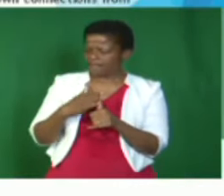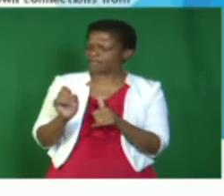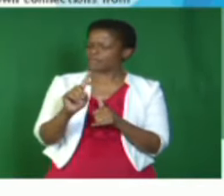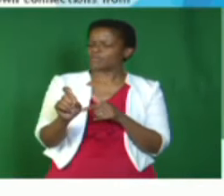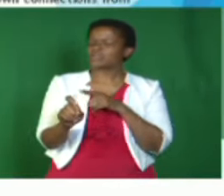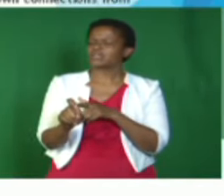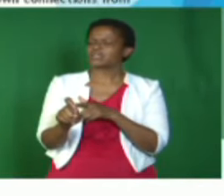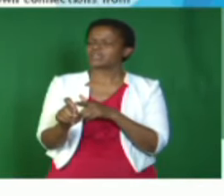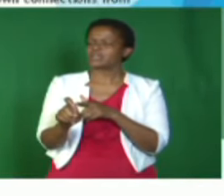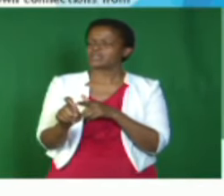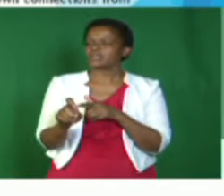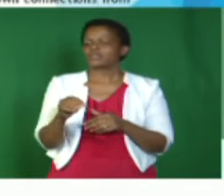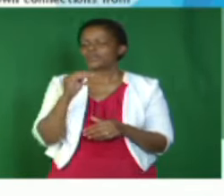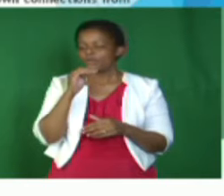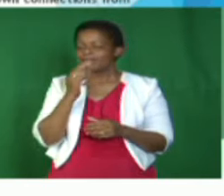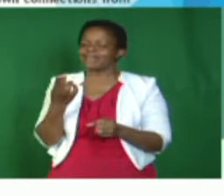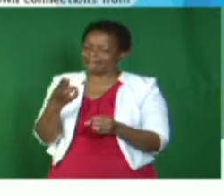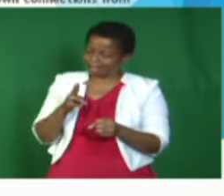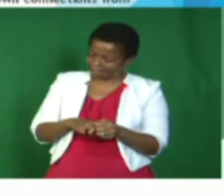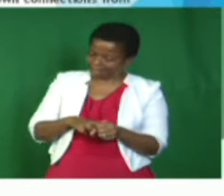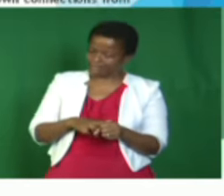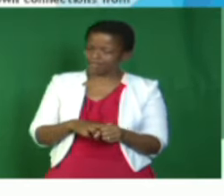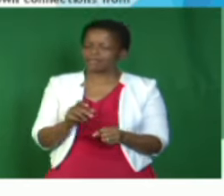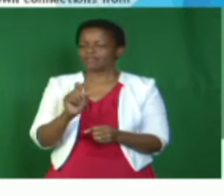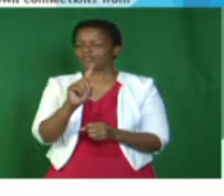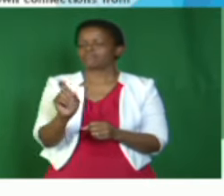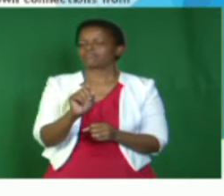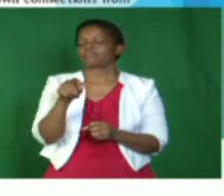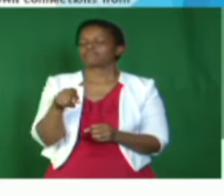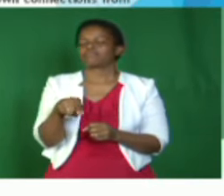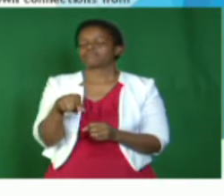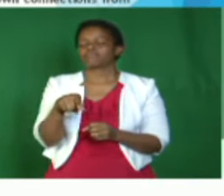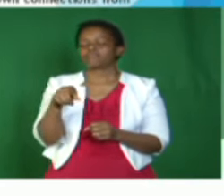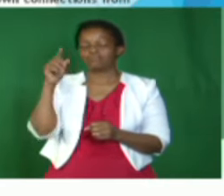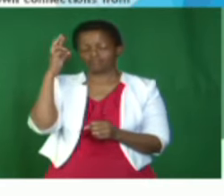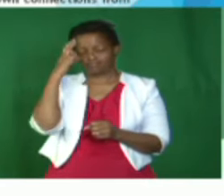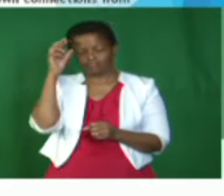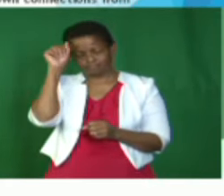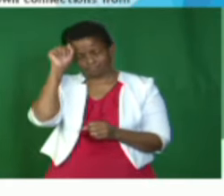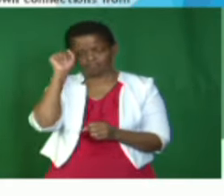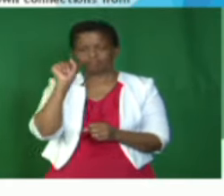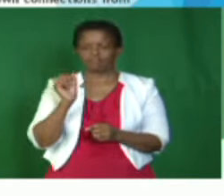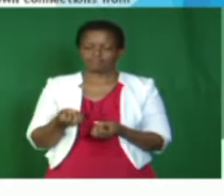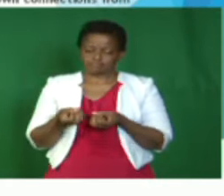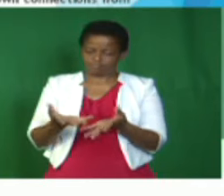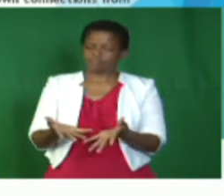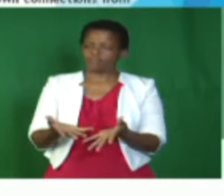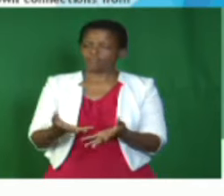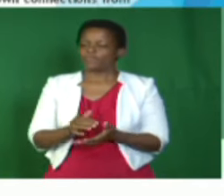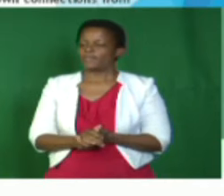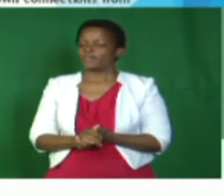you are actually retelling us. And this type of question, they normally come in different